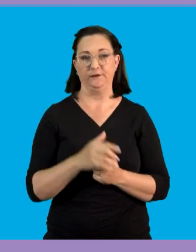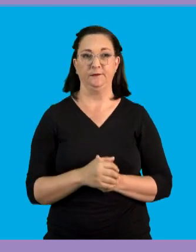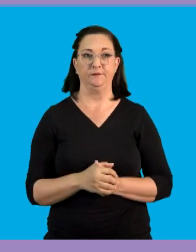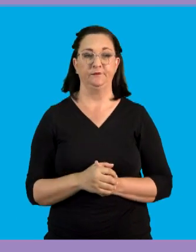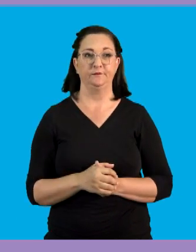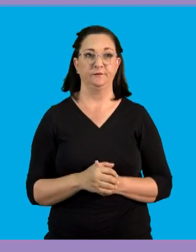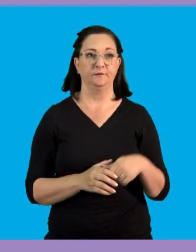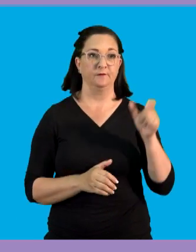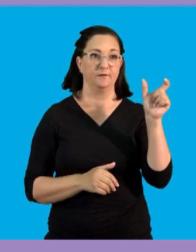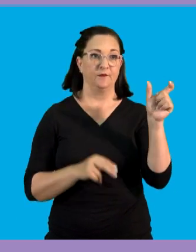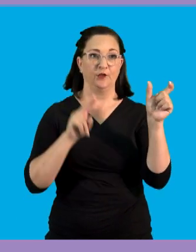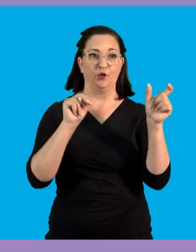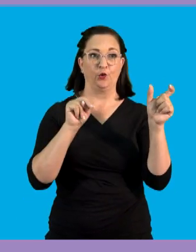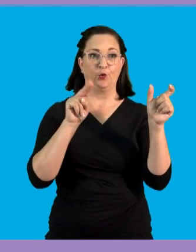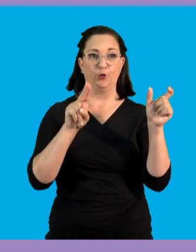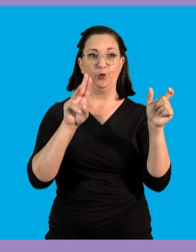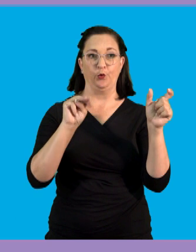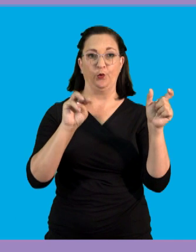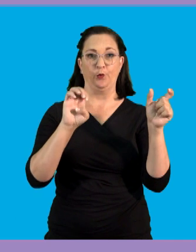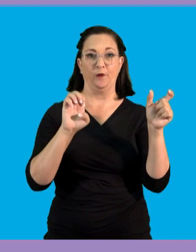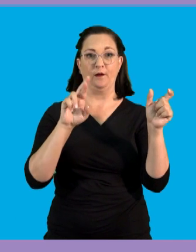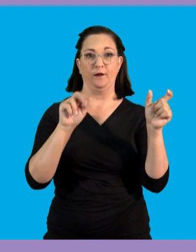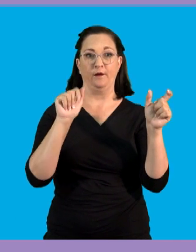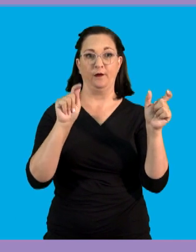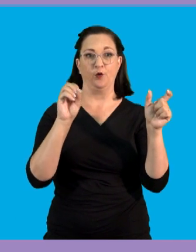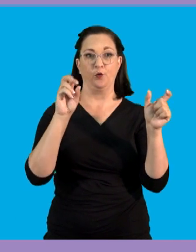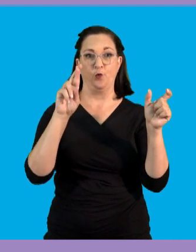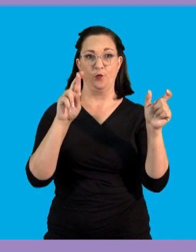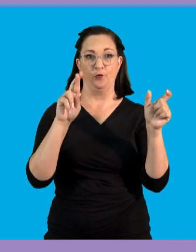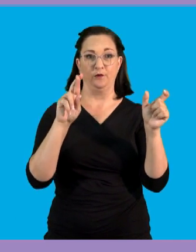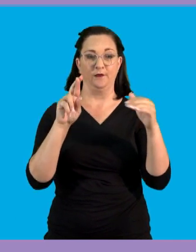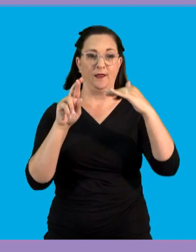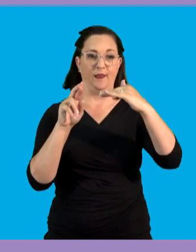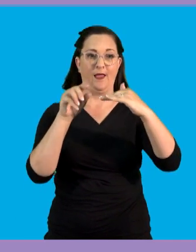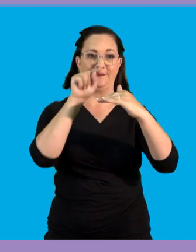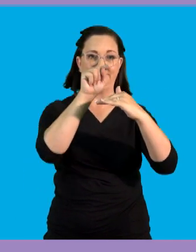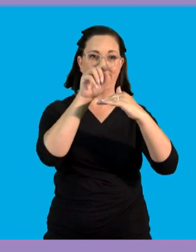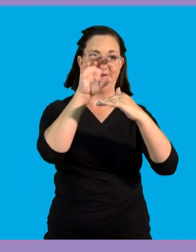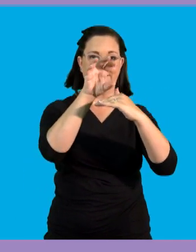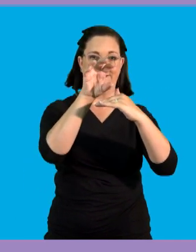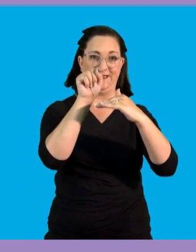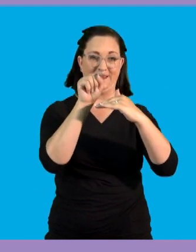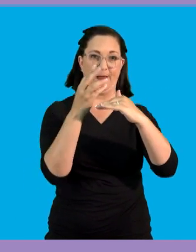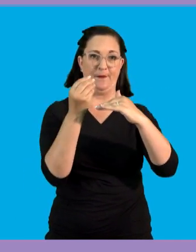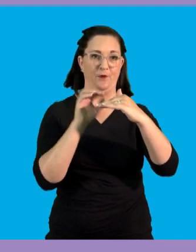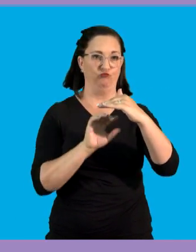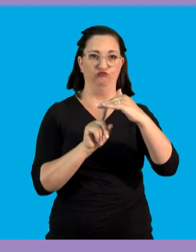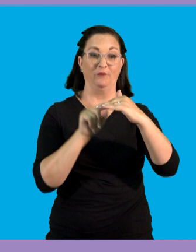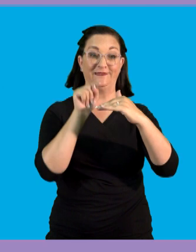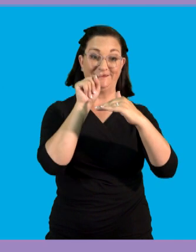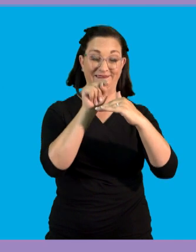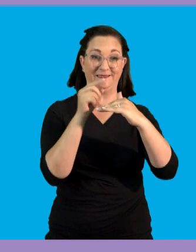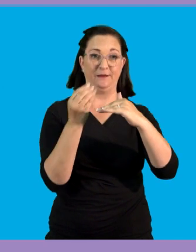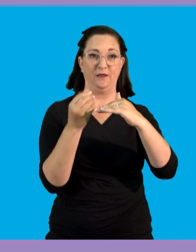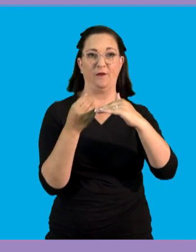this lesson. So the first one there is a numerator. And a numerator is the number above the line of a common fraction. So